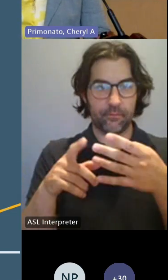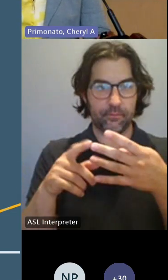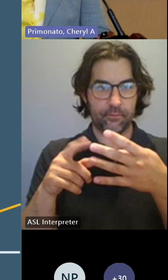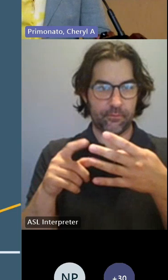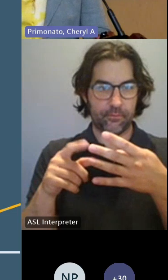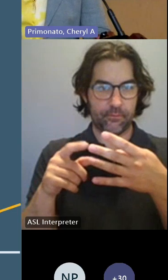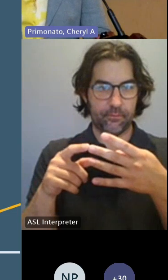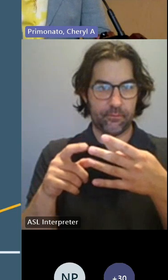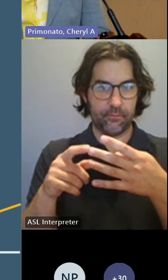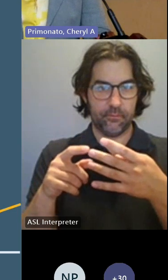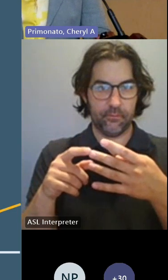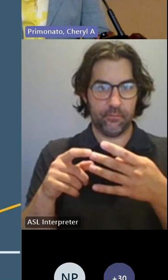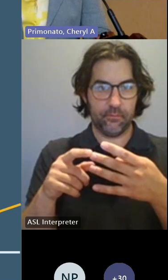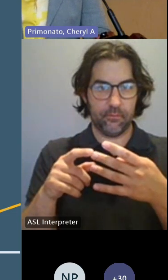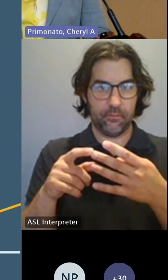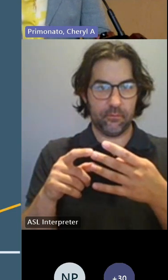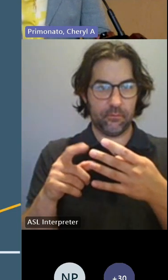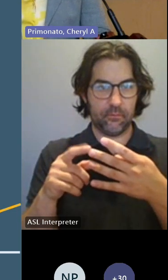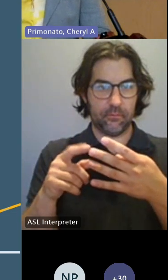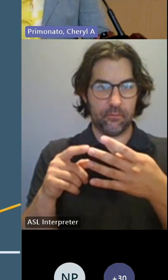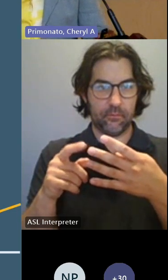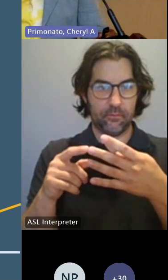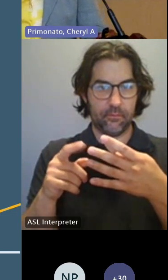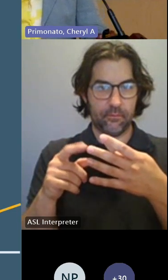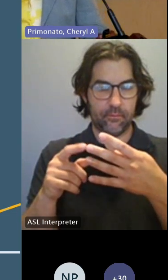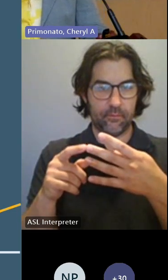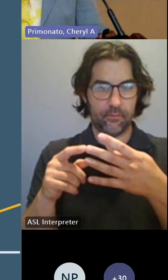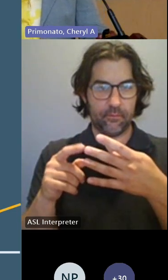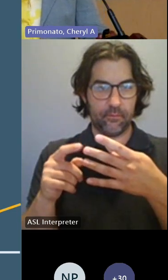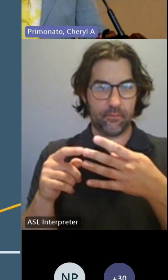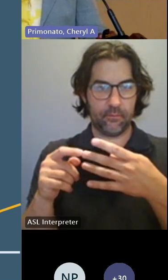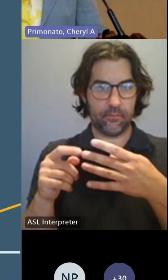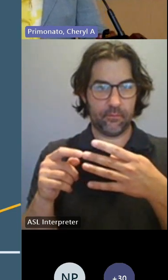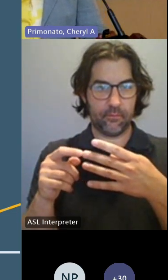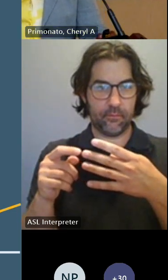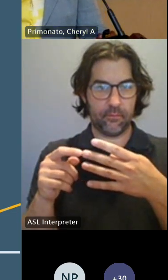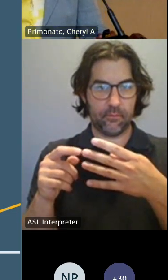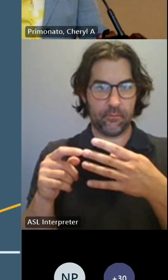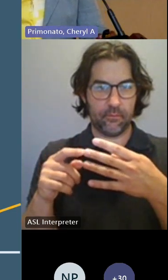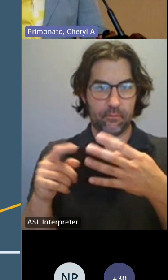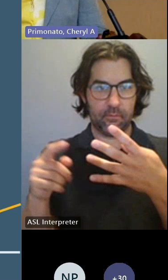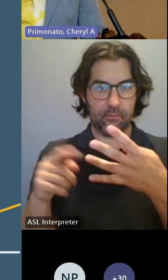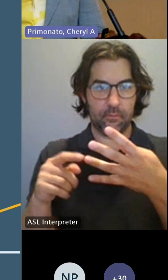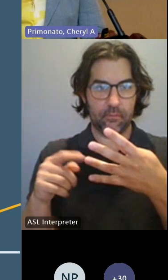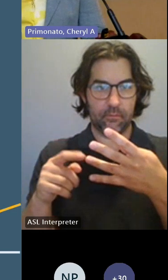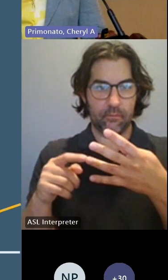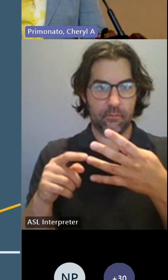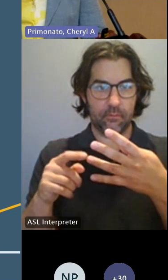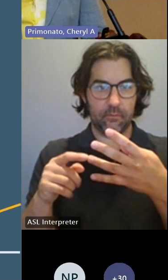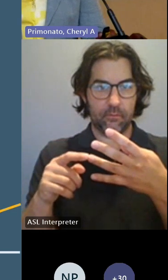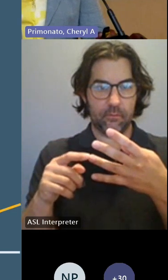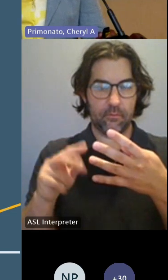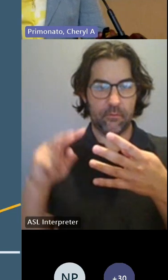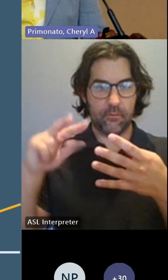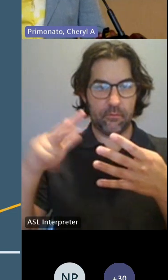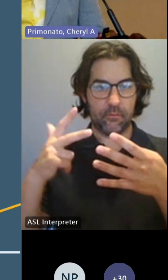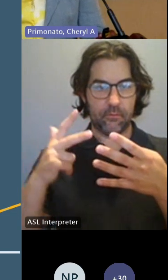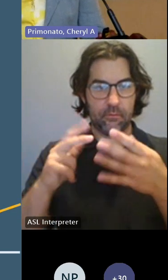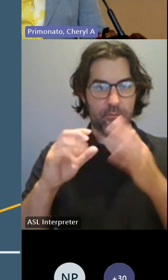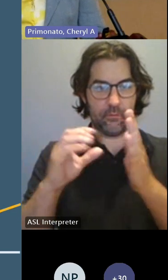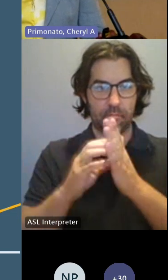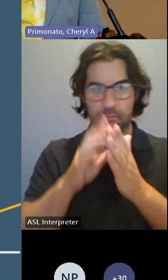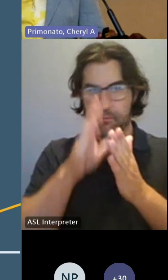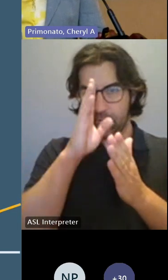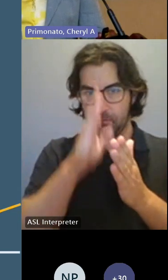funding, $3.3 million from the Commonwealth, and $11 million from Allegheny County. During June, PRT had